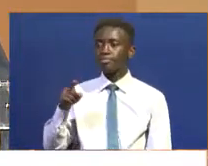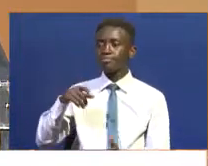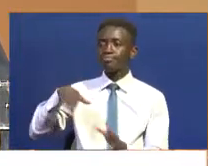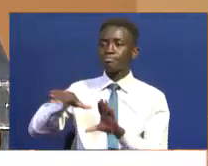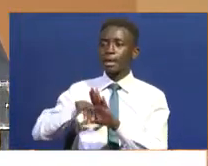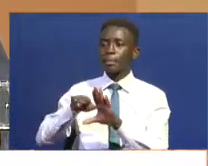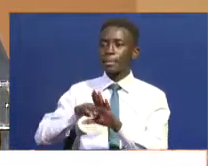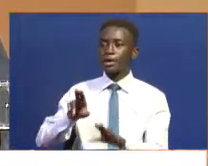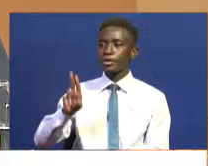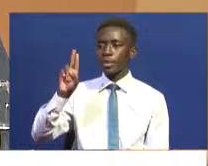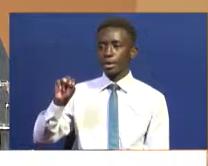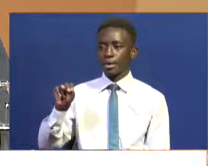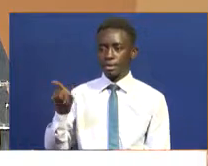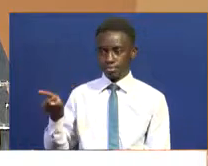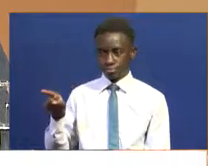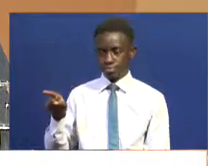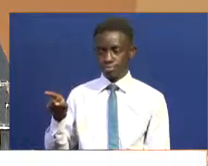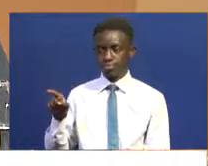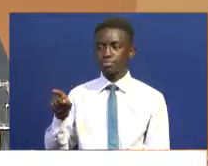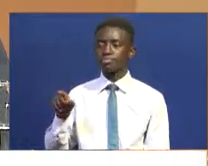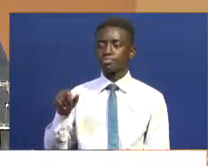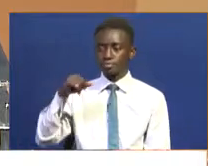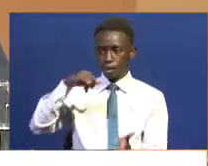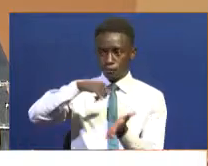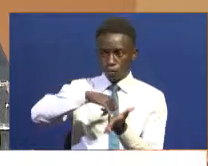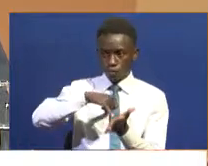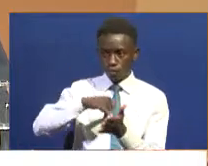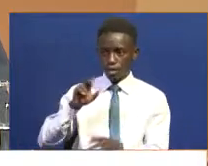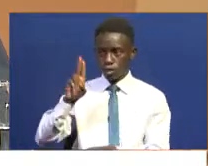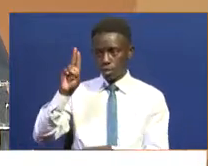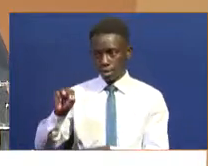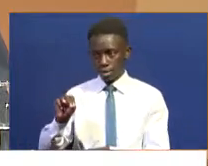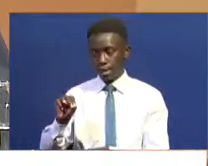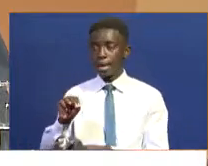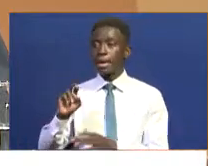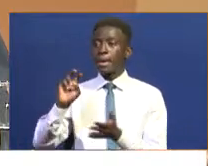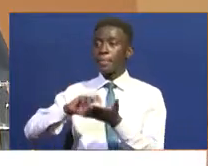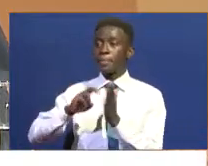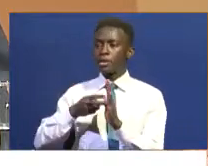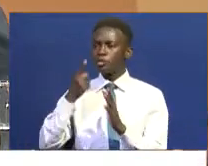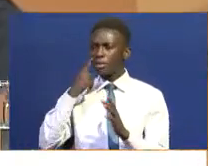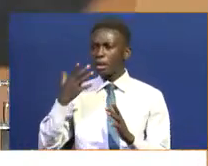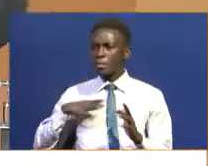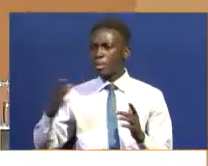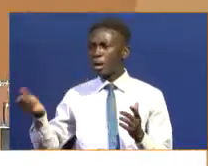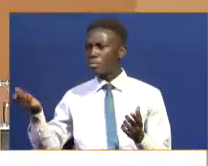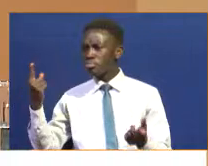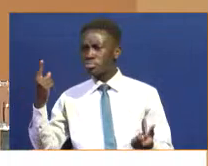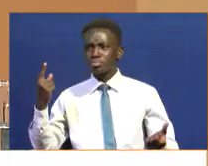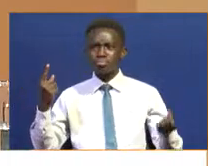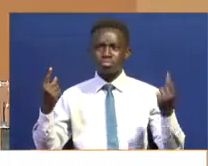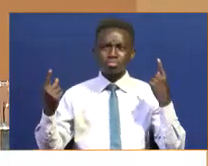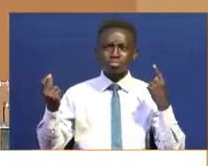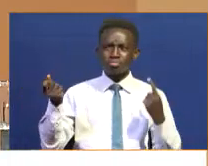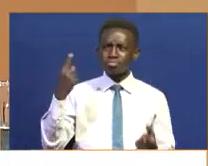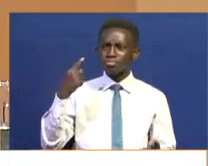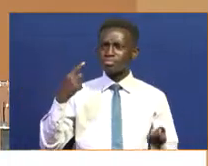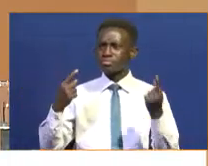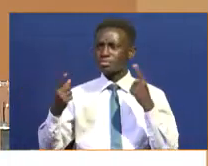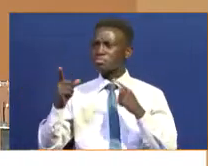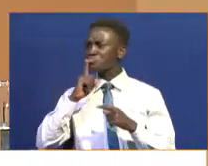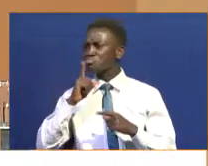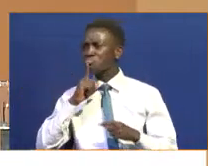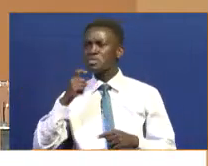UNFCCC, and facing a lot of sanctions because of the invasion of